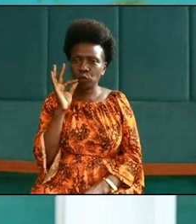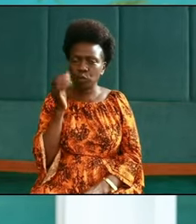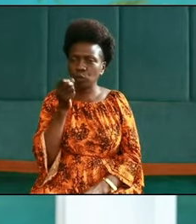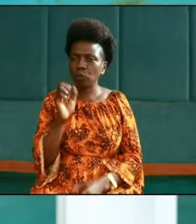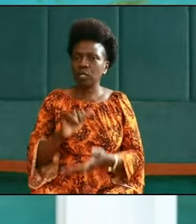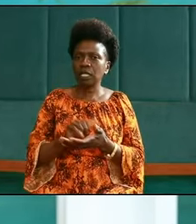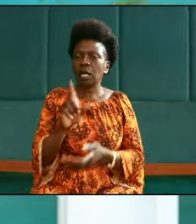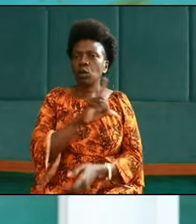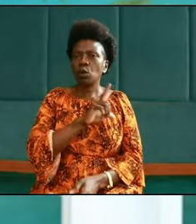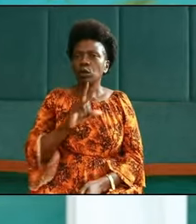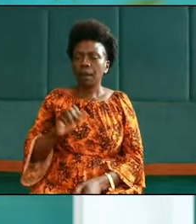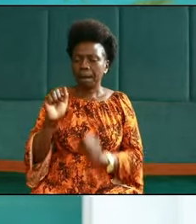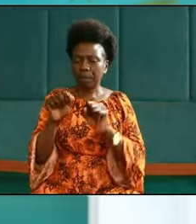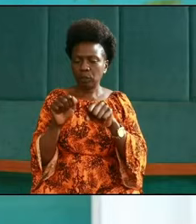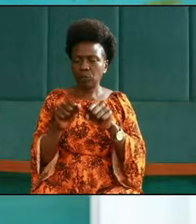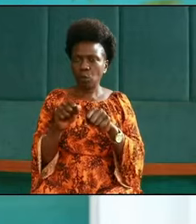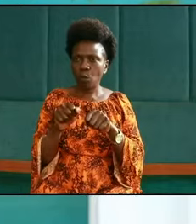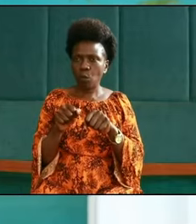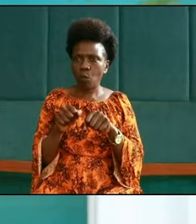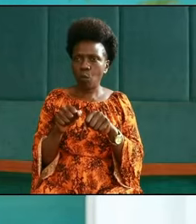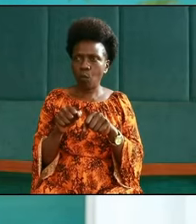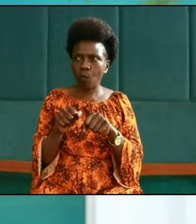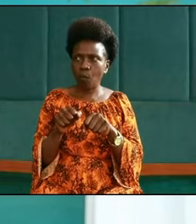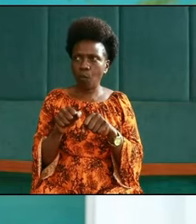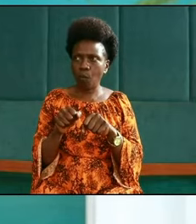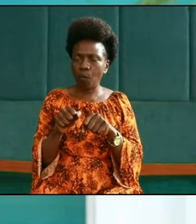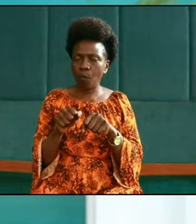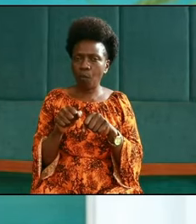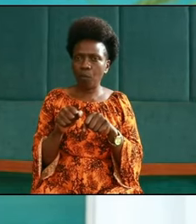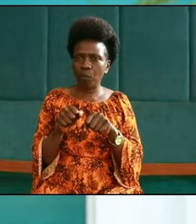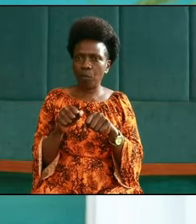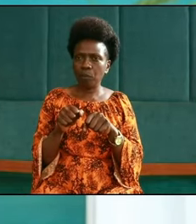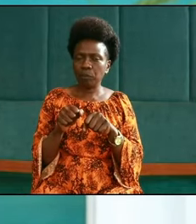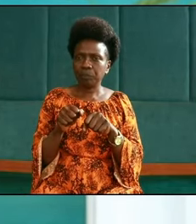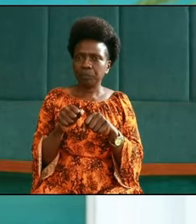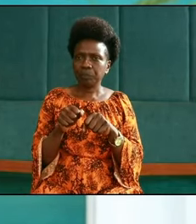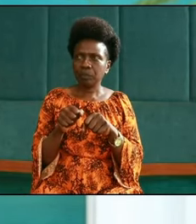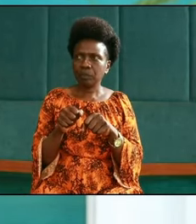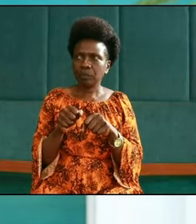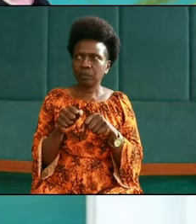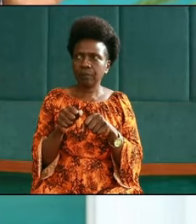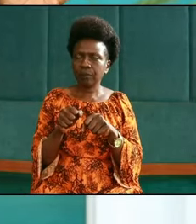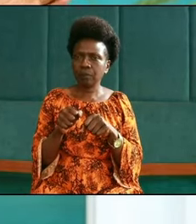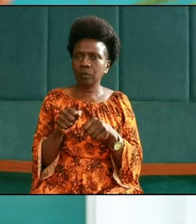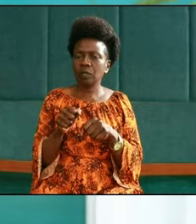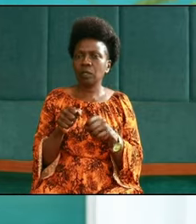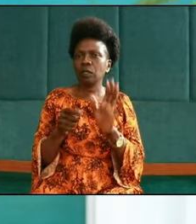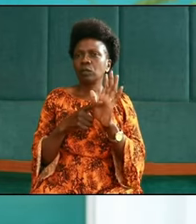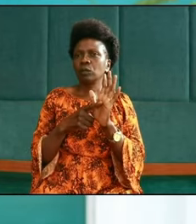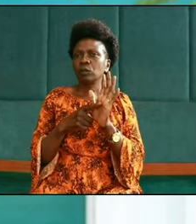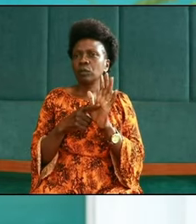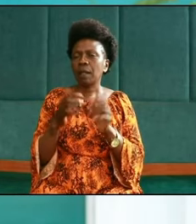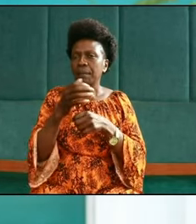So that the Lord can walk now and as the gardener prune